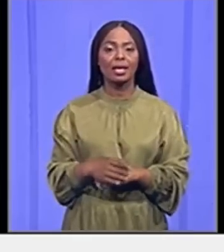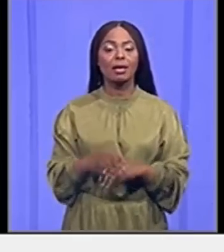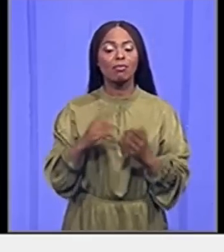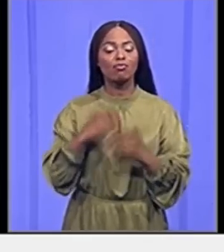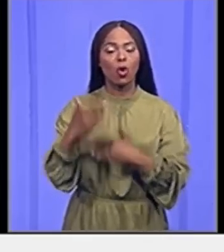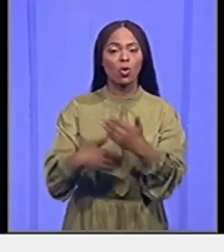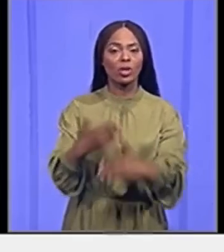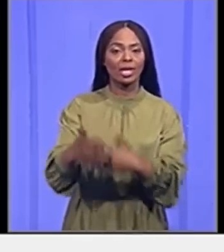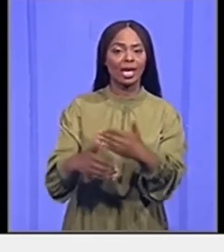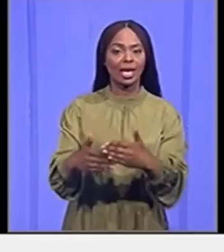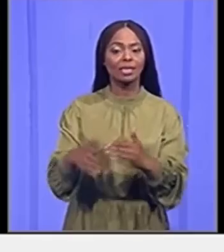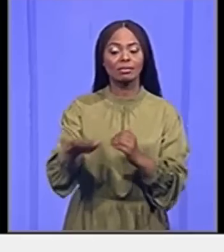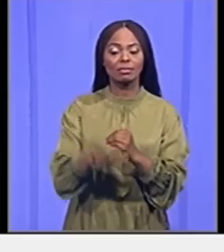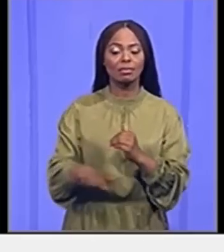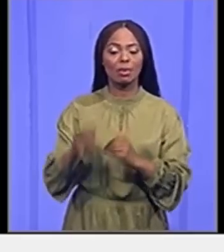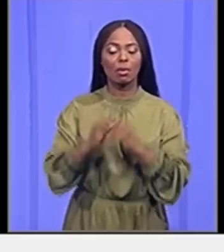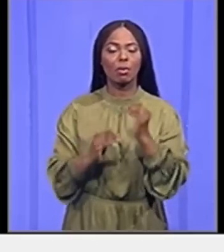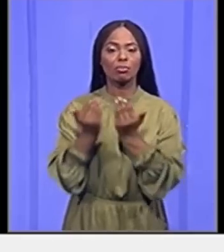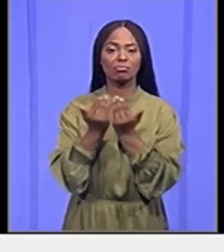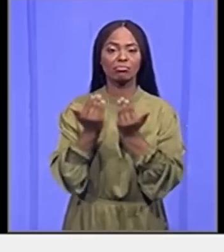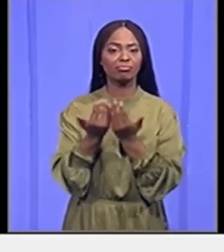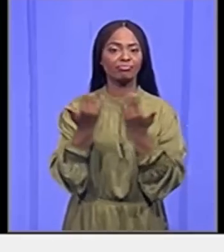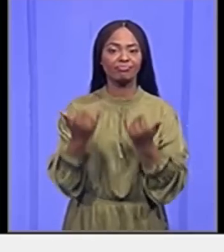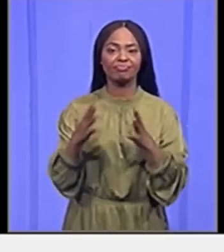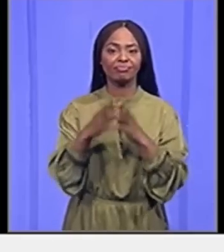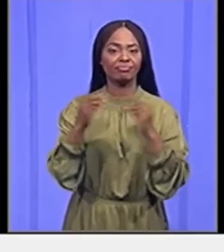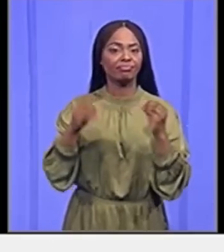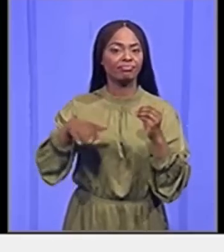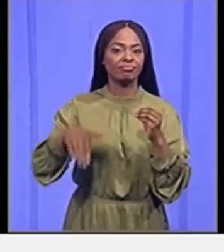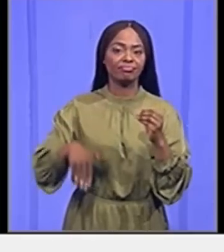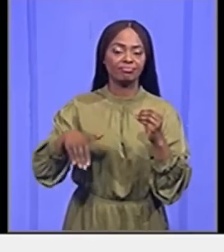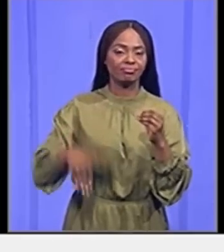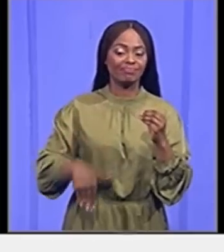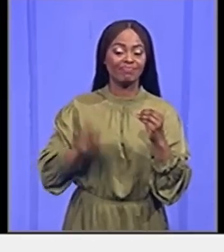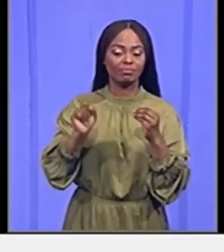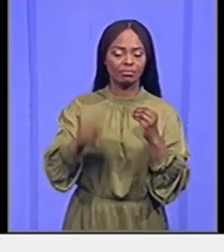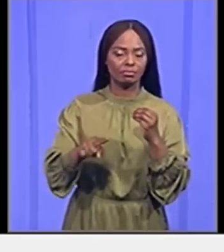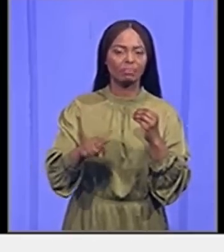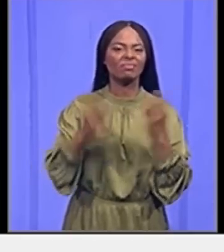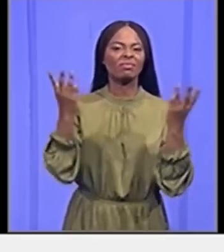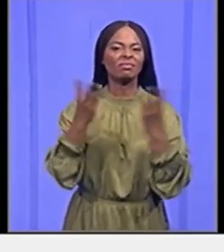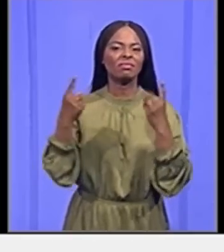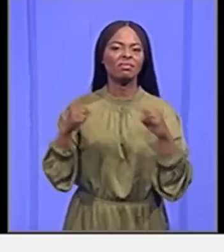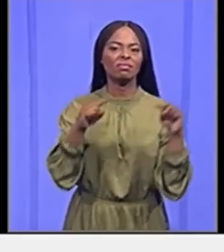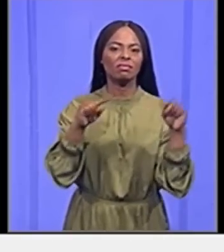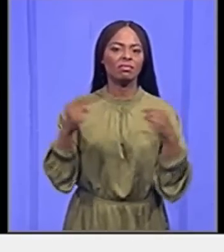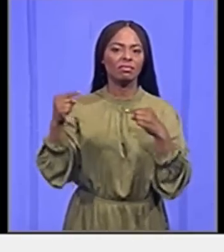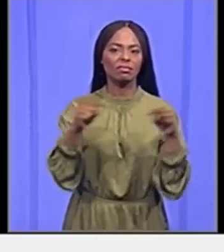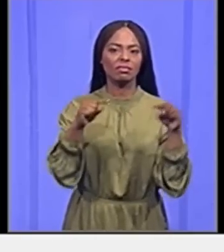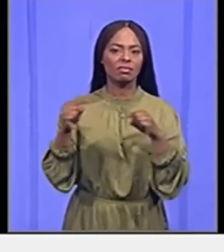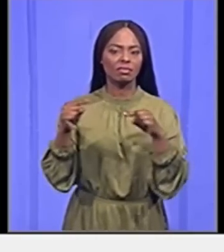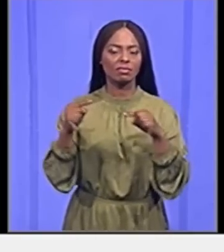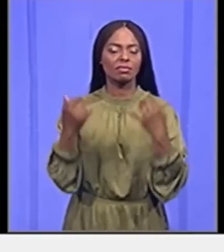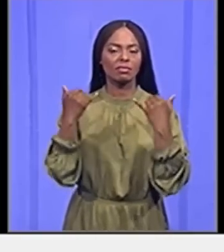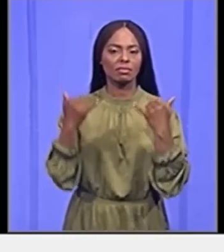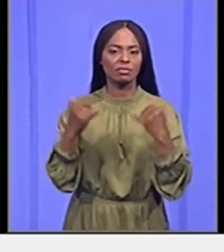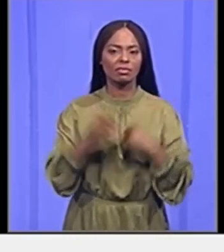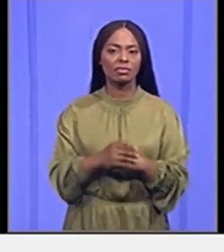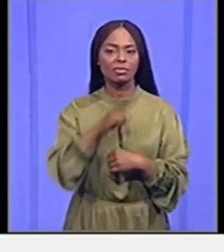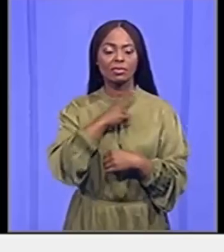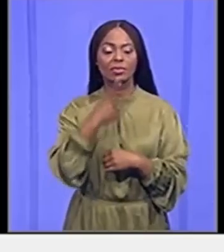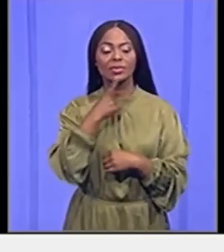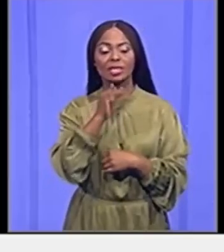progress in that school is nowhere to be seen because of the people who are told that they threaten the